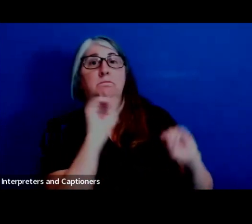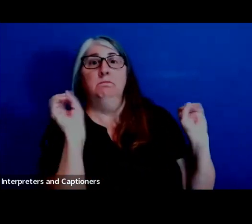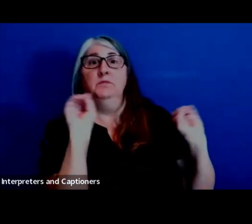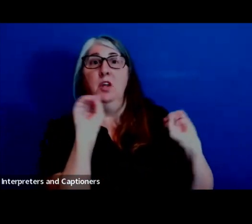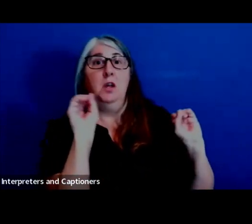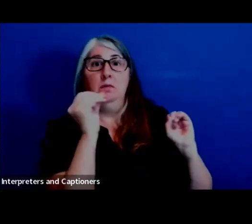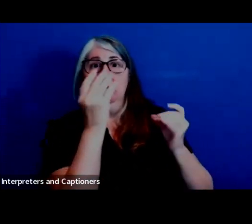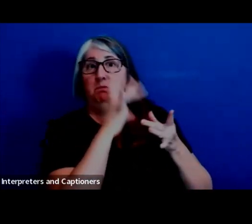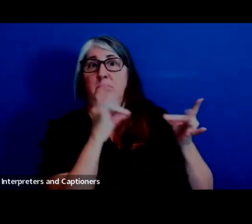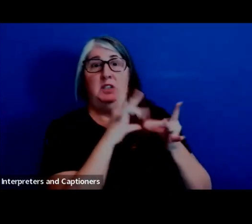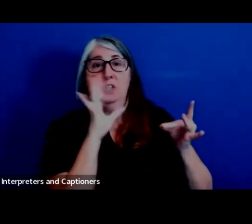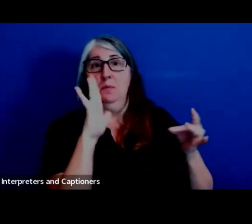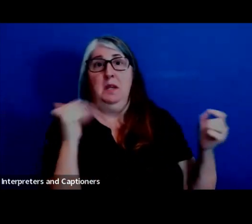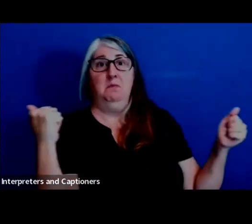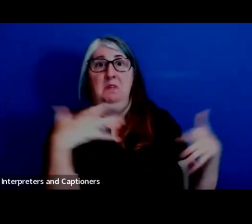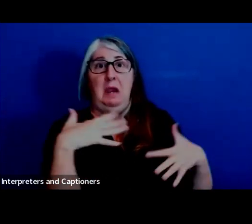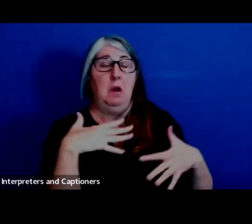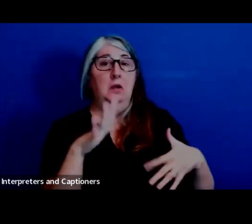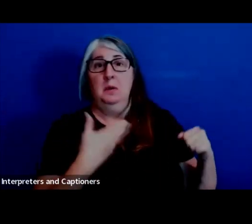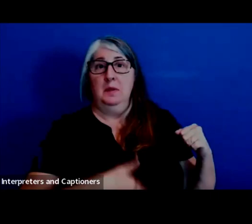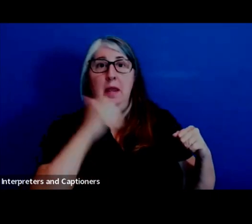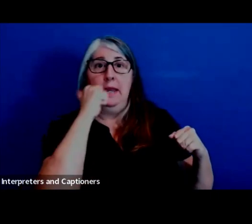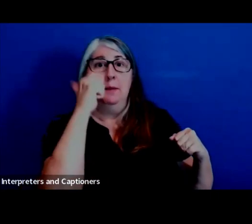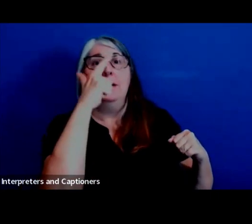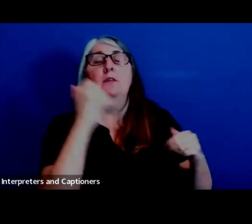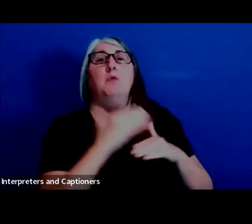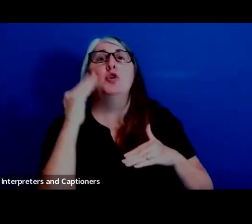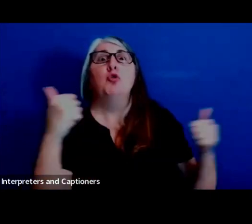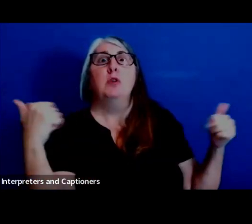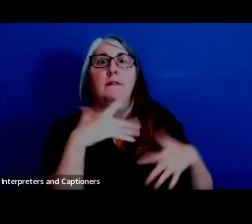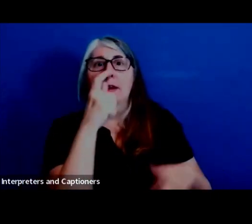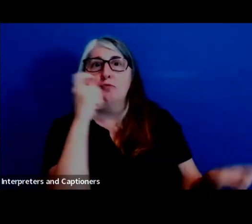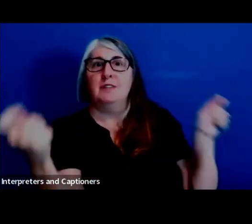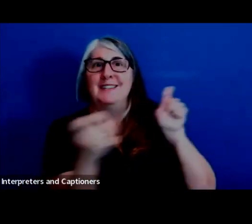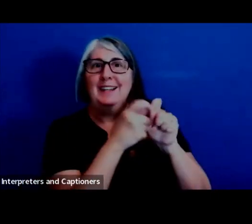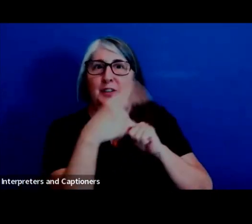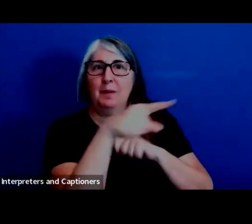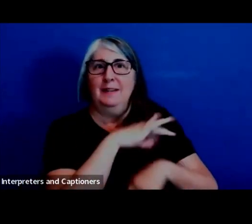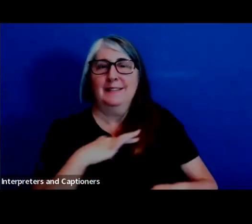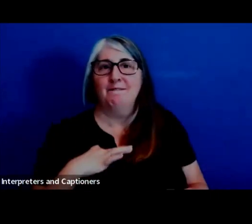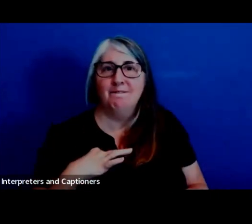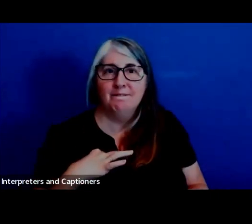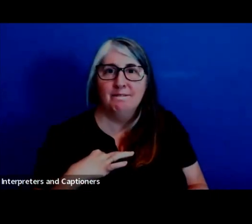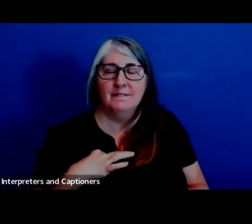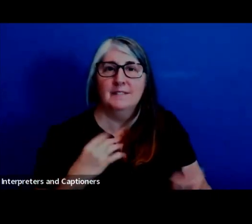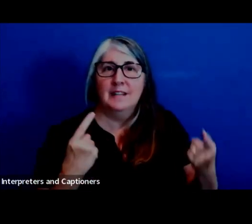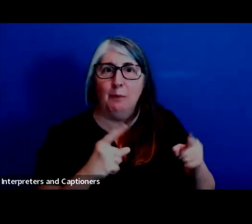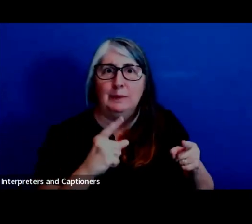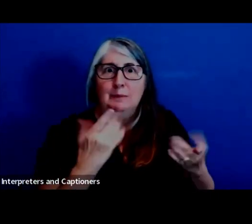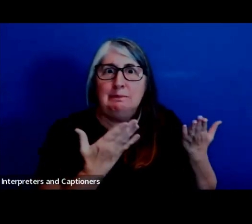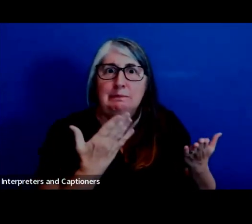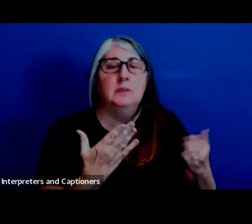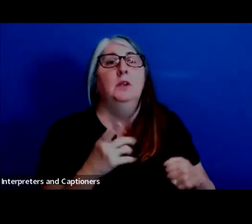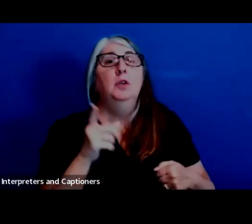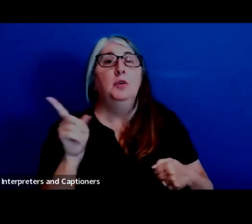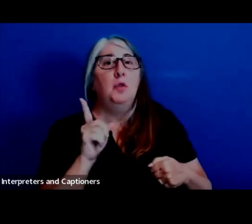they were being terrorized on a daily basis because they were so terrified of retaliation by those staff. So they were being asked to narc